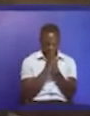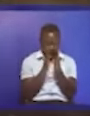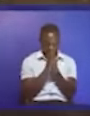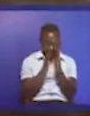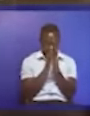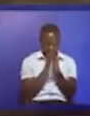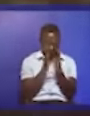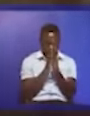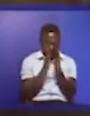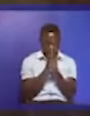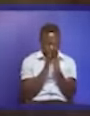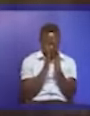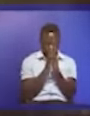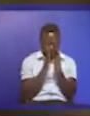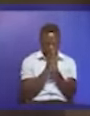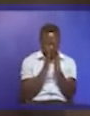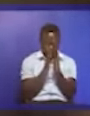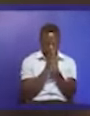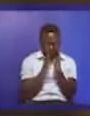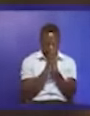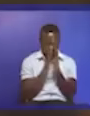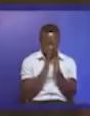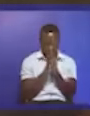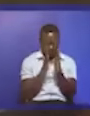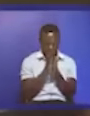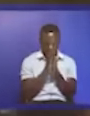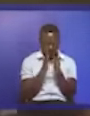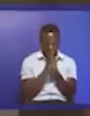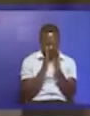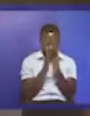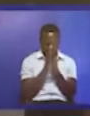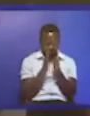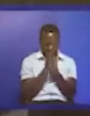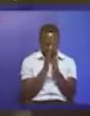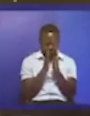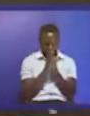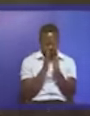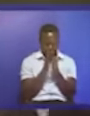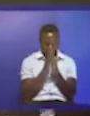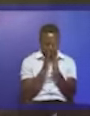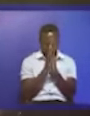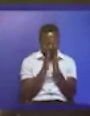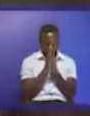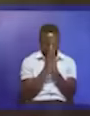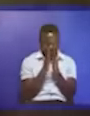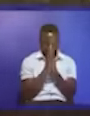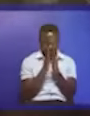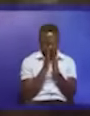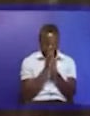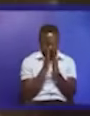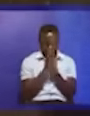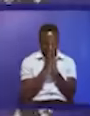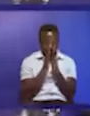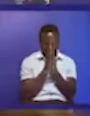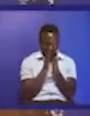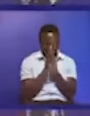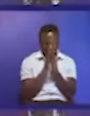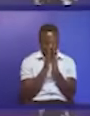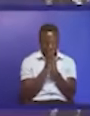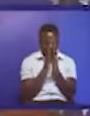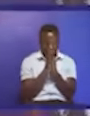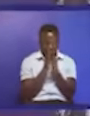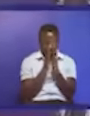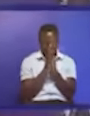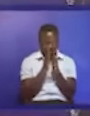Rakata panda keparoska debosh shakata keparuziata manda braske kelanda braska debeleka toshia